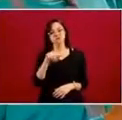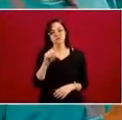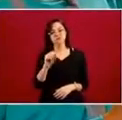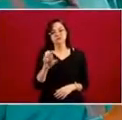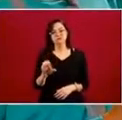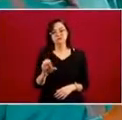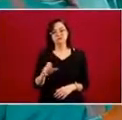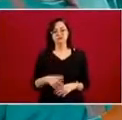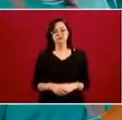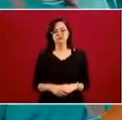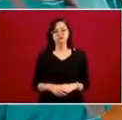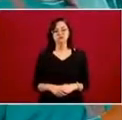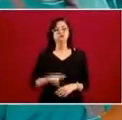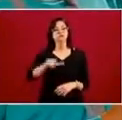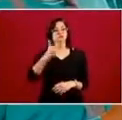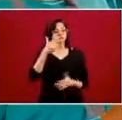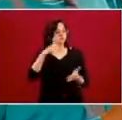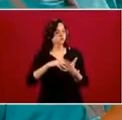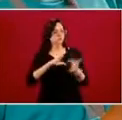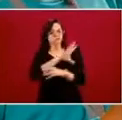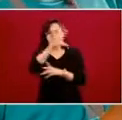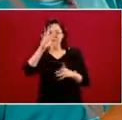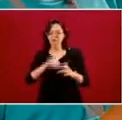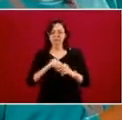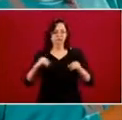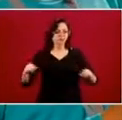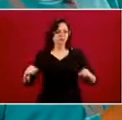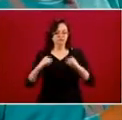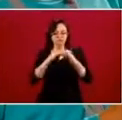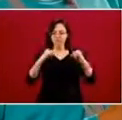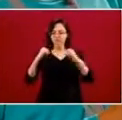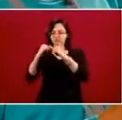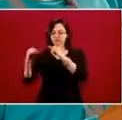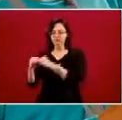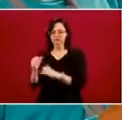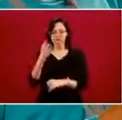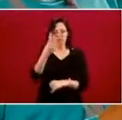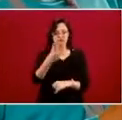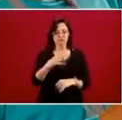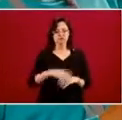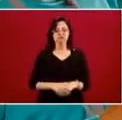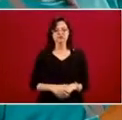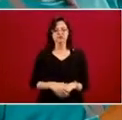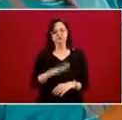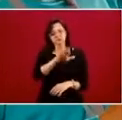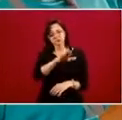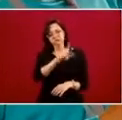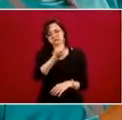In the whole sector.